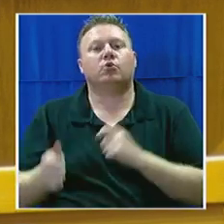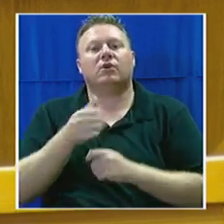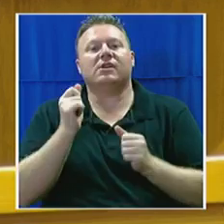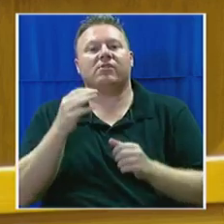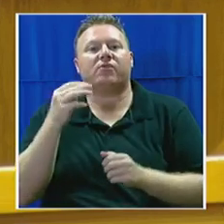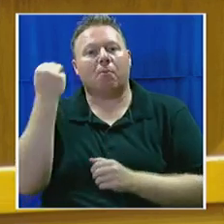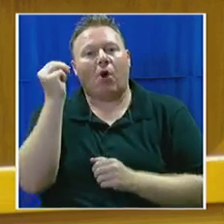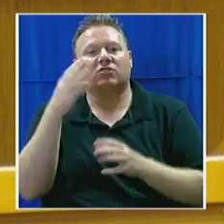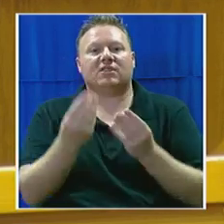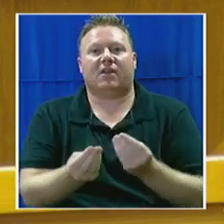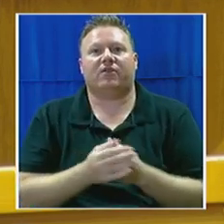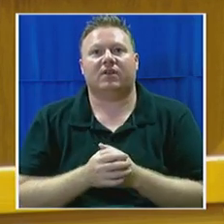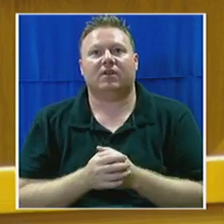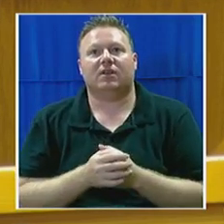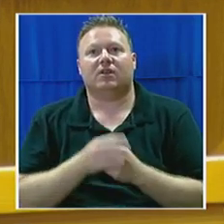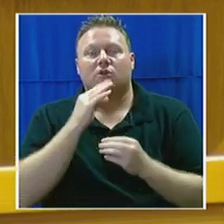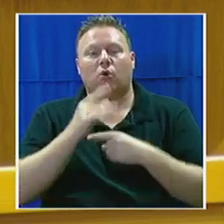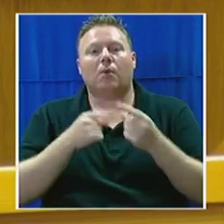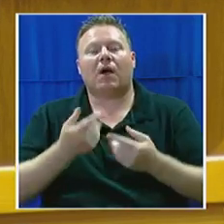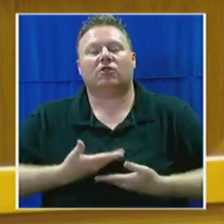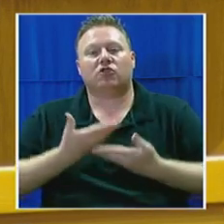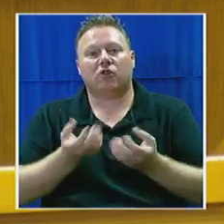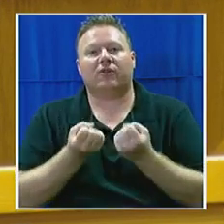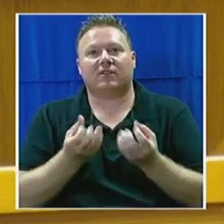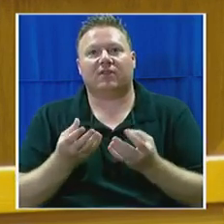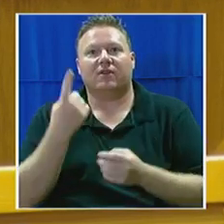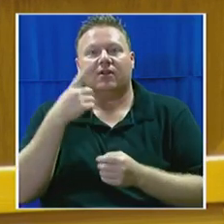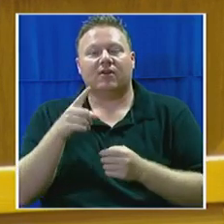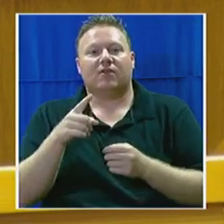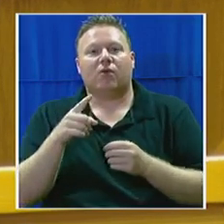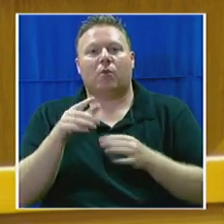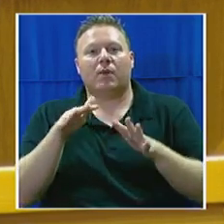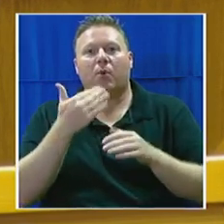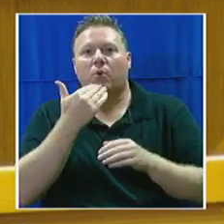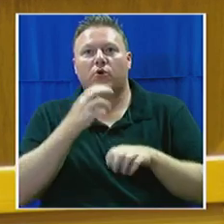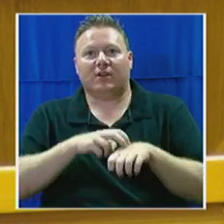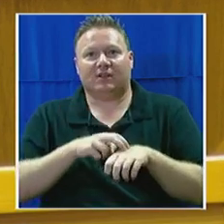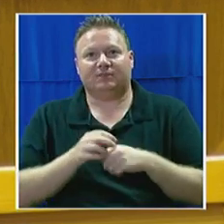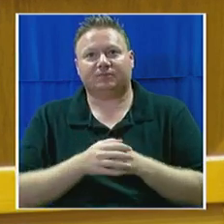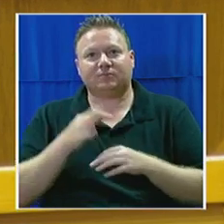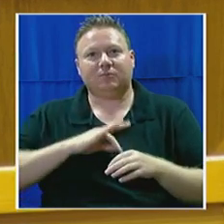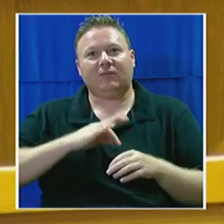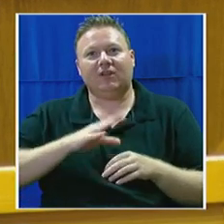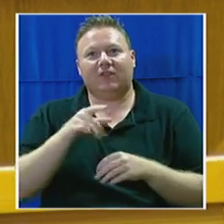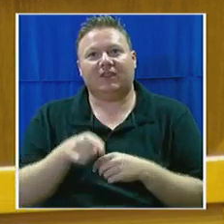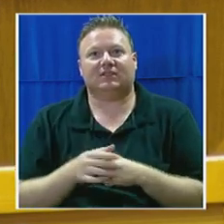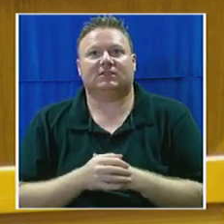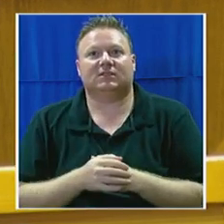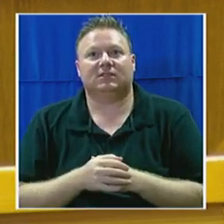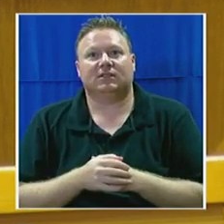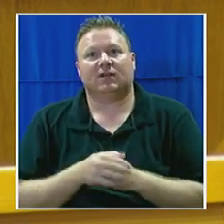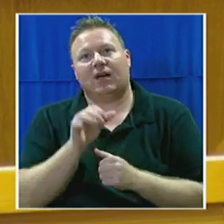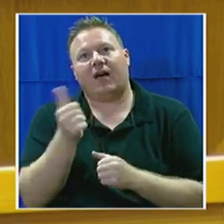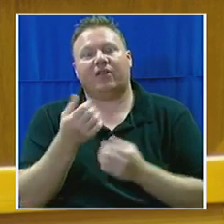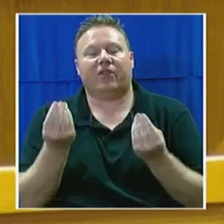go there, but let's talk about the delivery of services to the people who need to benefit from these things. So the other thing